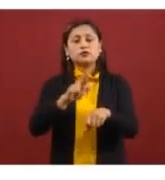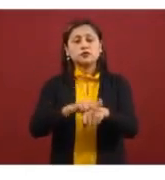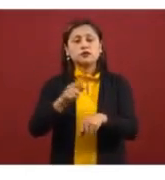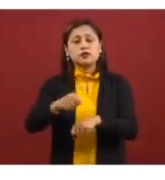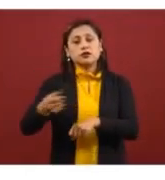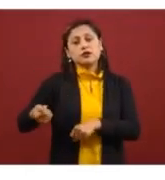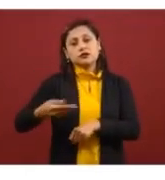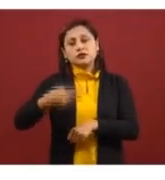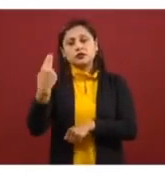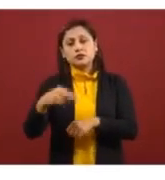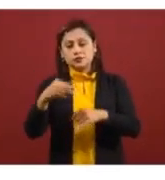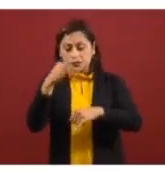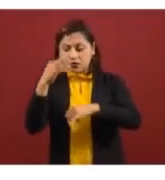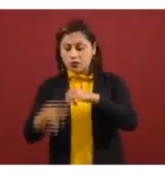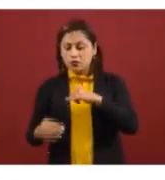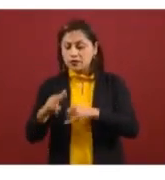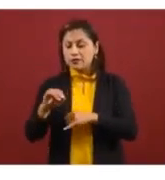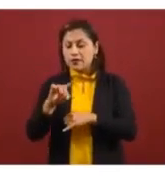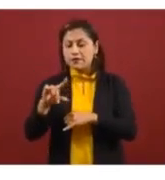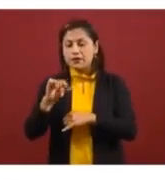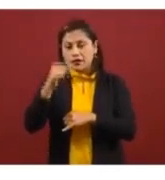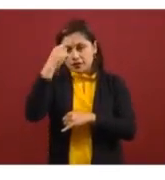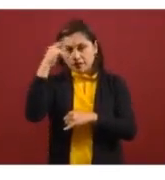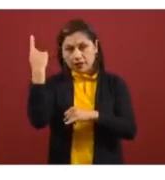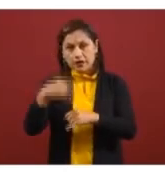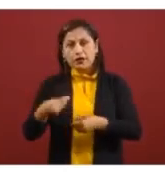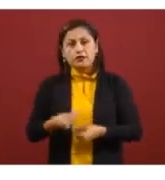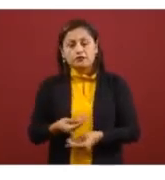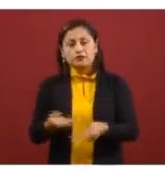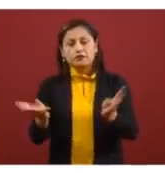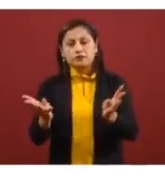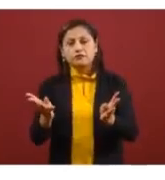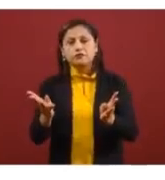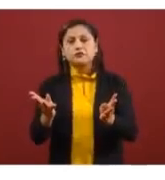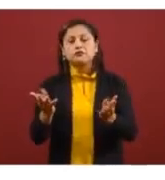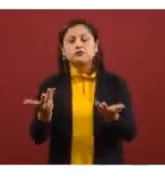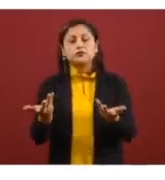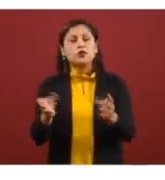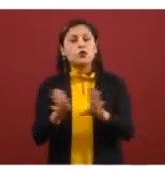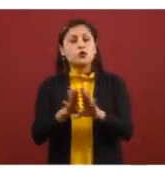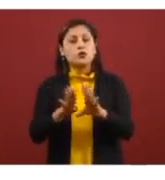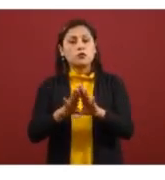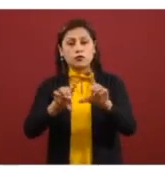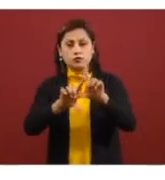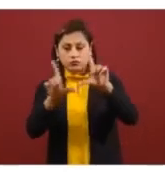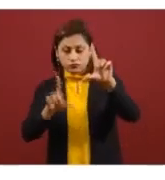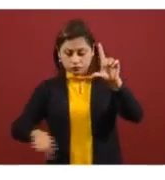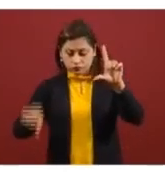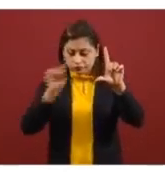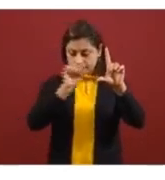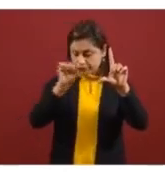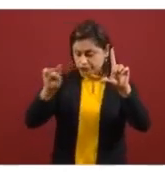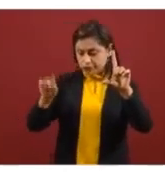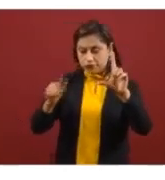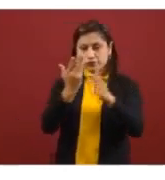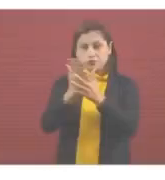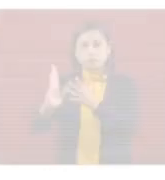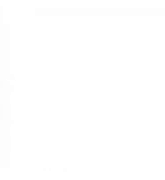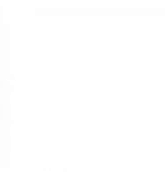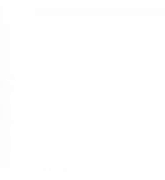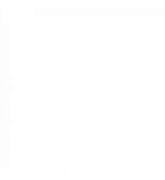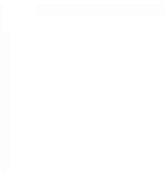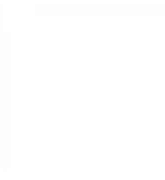mediante la definición de cuatro zonas and they have four main zones to